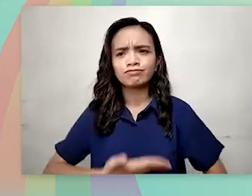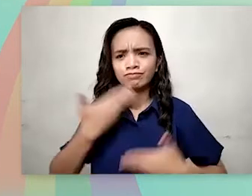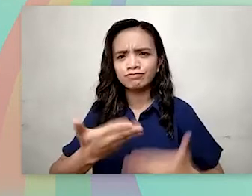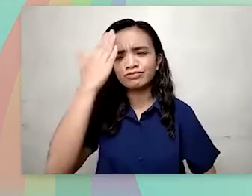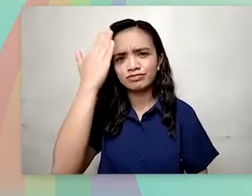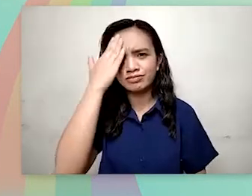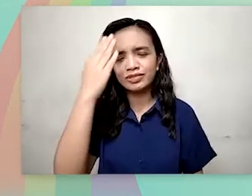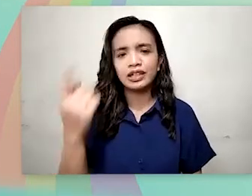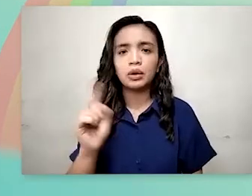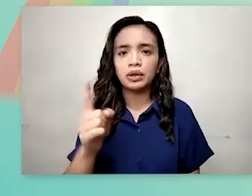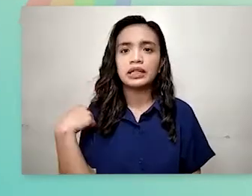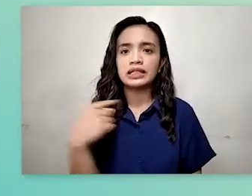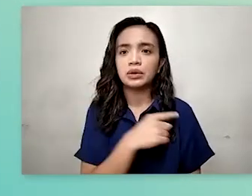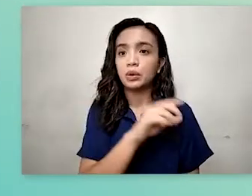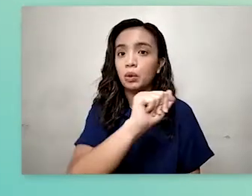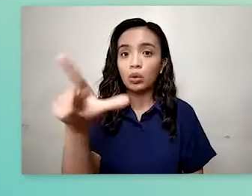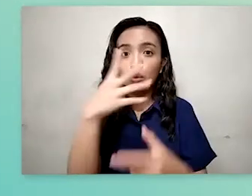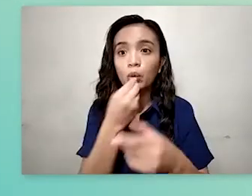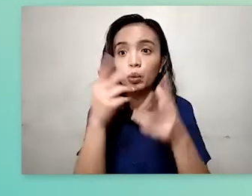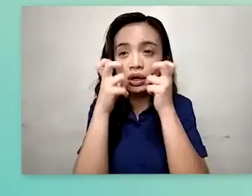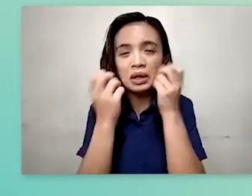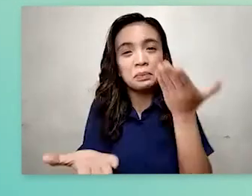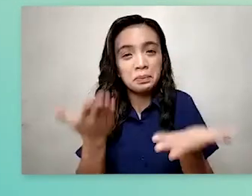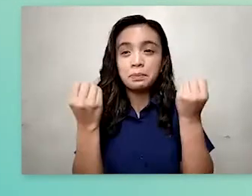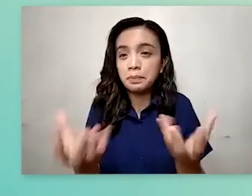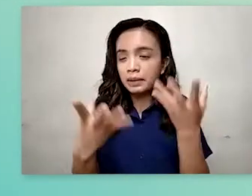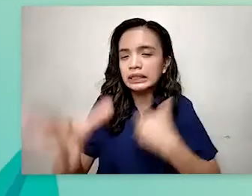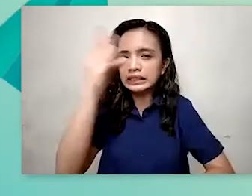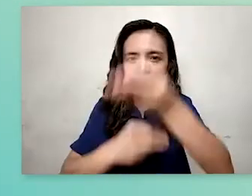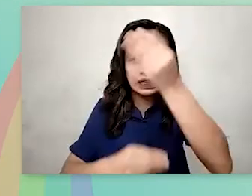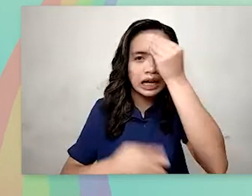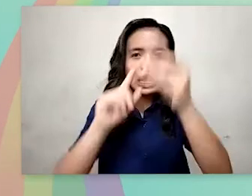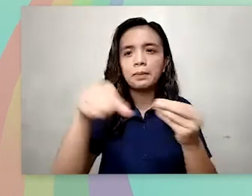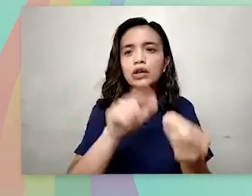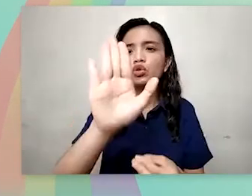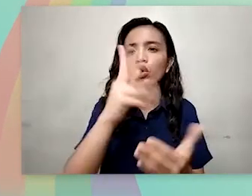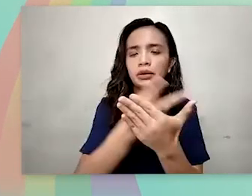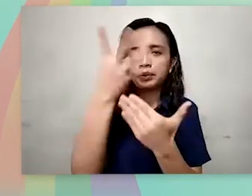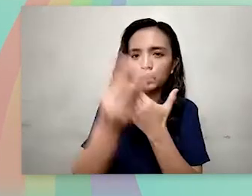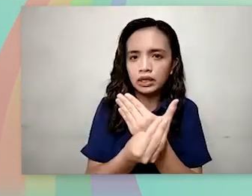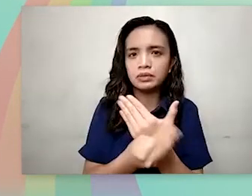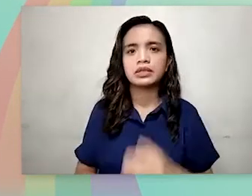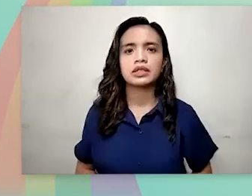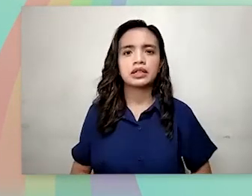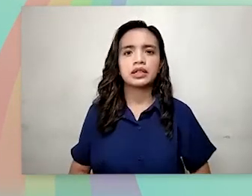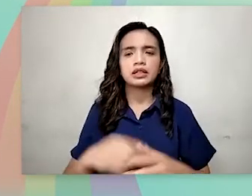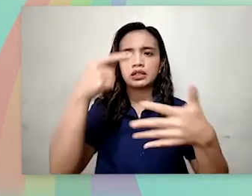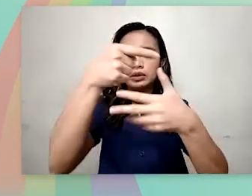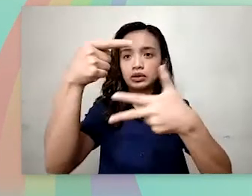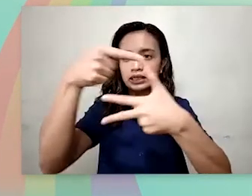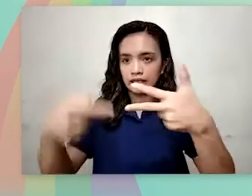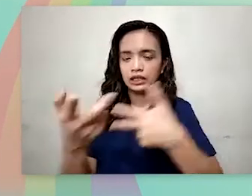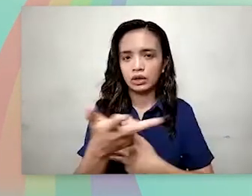our listeners are also learning a lot about the programs that you have, both SEDPI, PhilExport, and